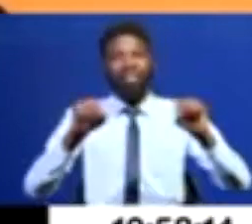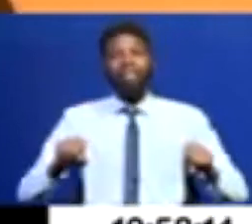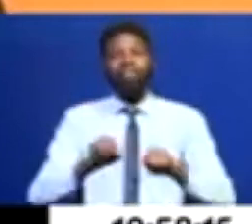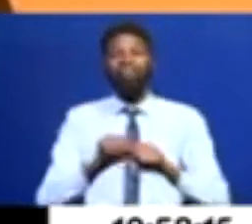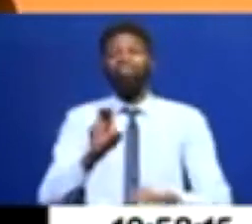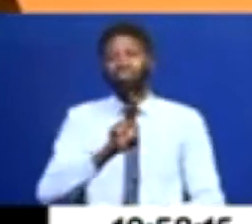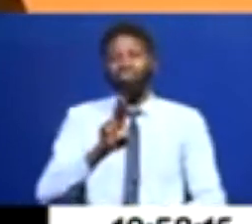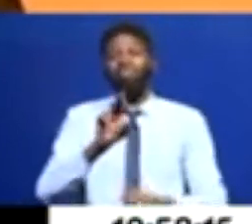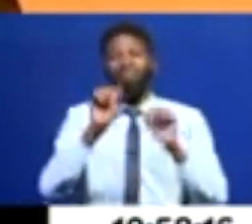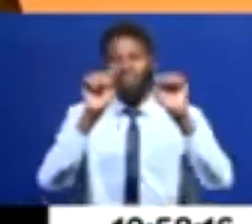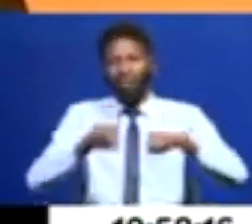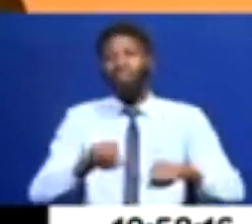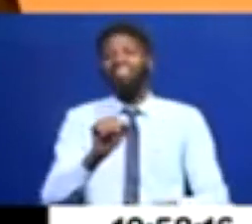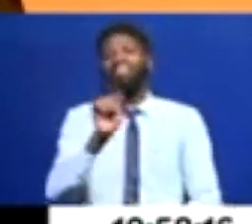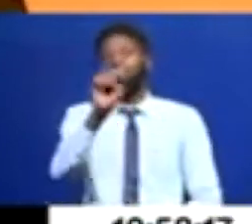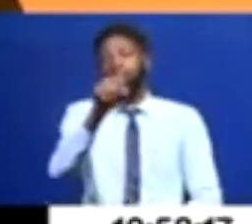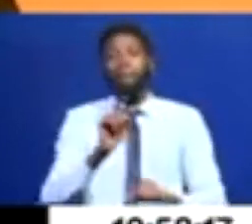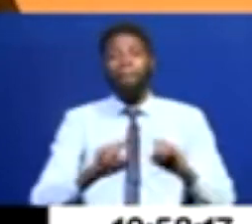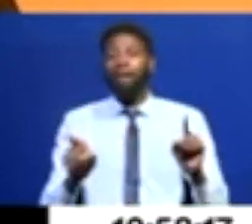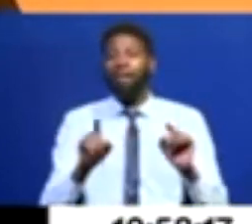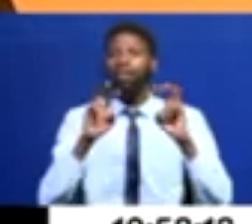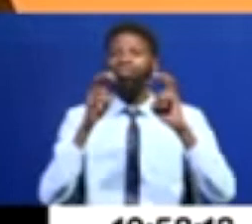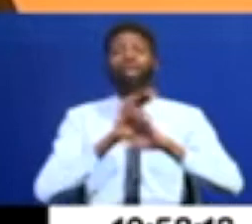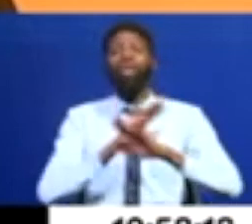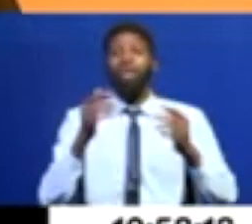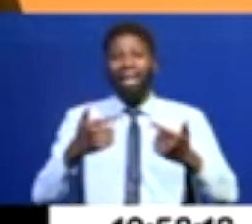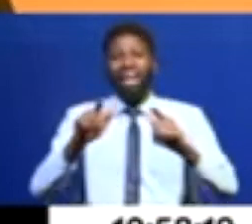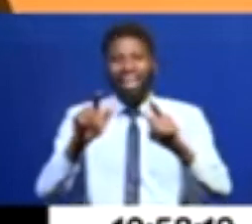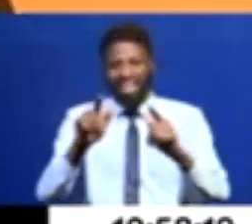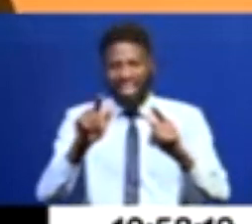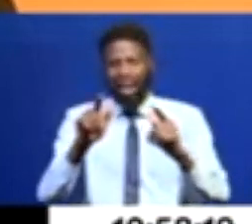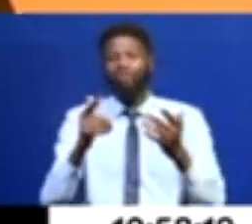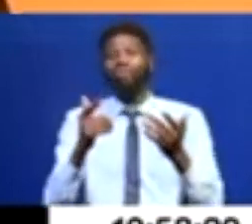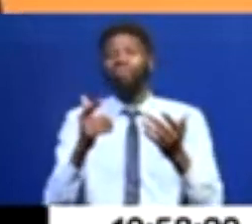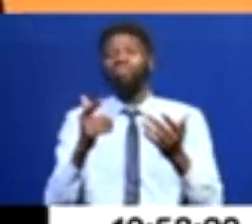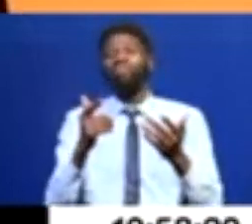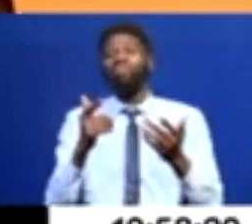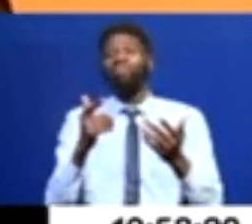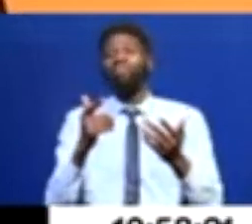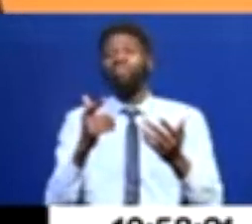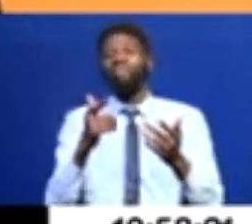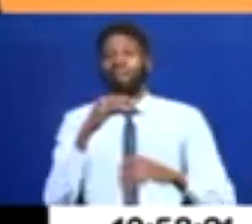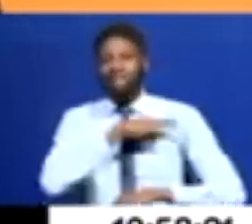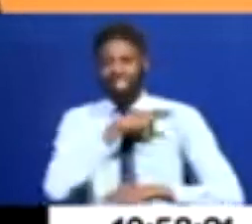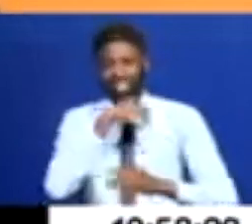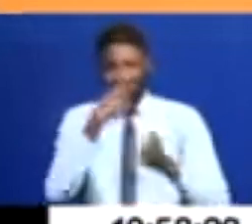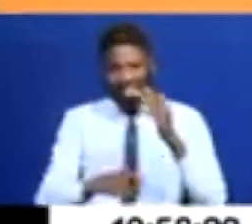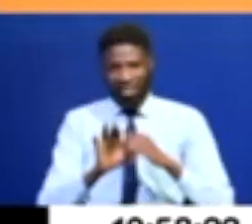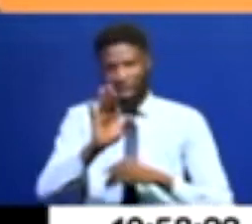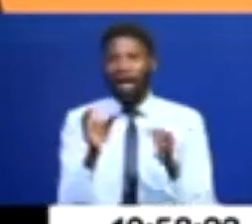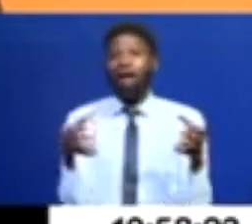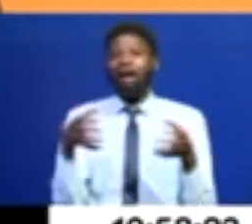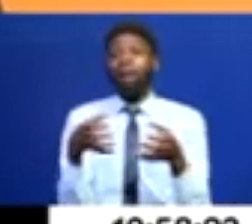issue of not allowing the input tax to be considered for the companies which